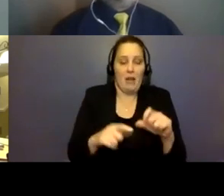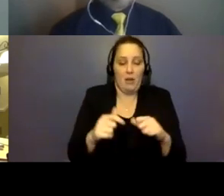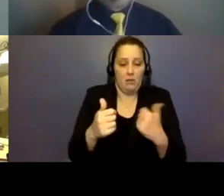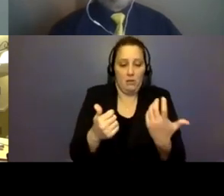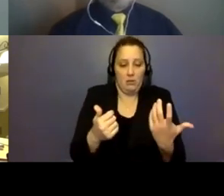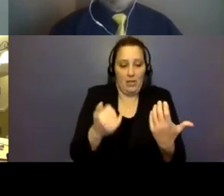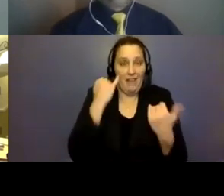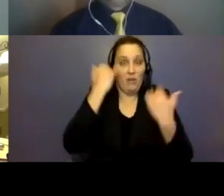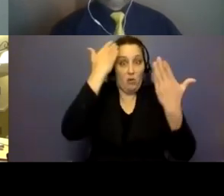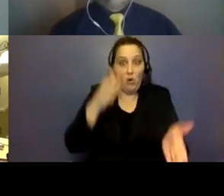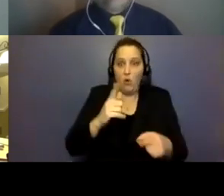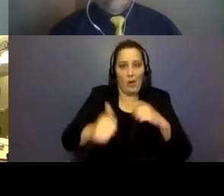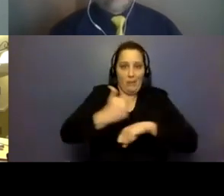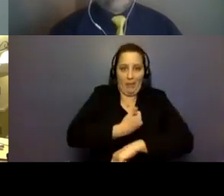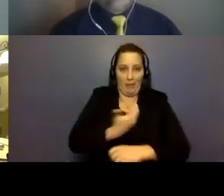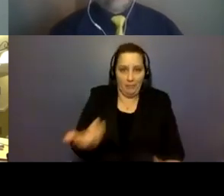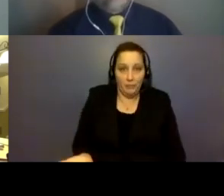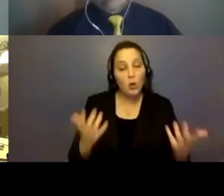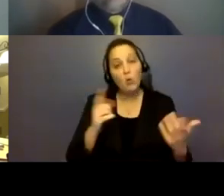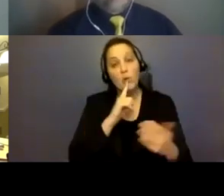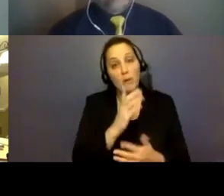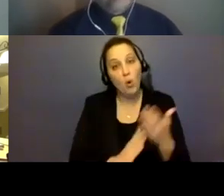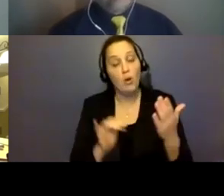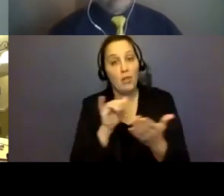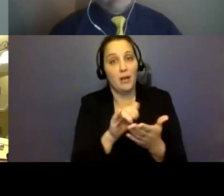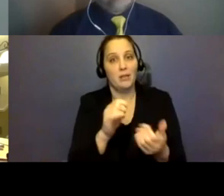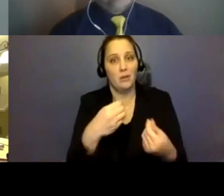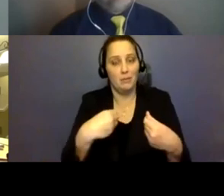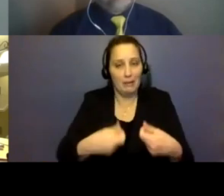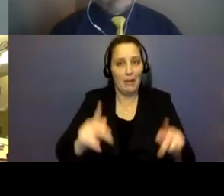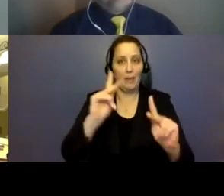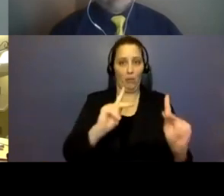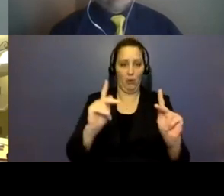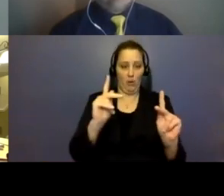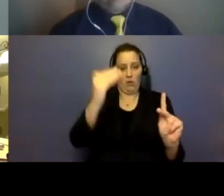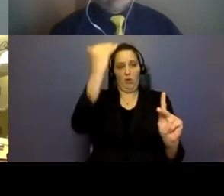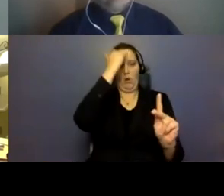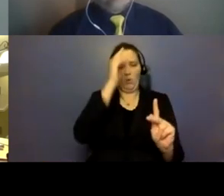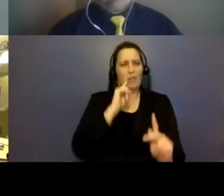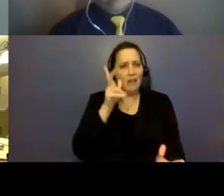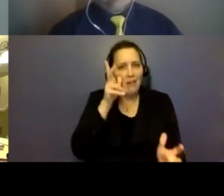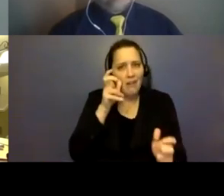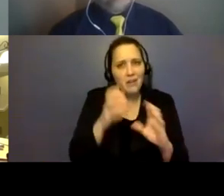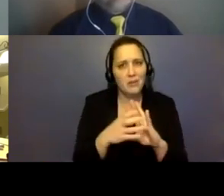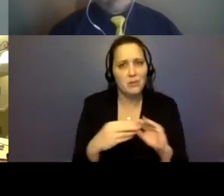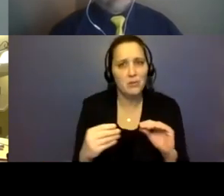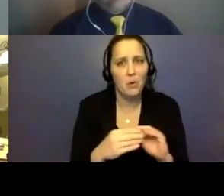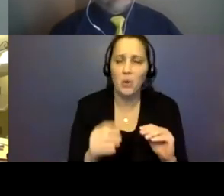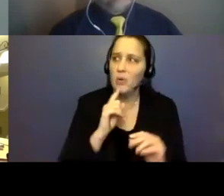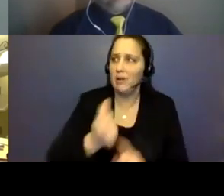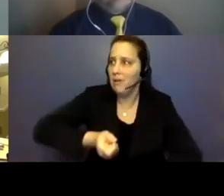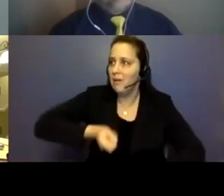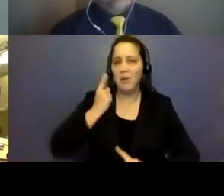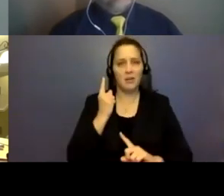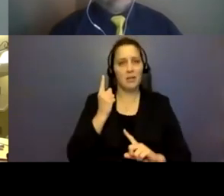you don't know. And so a part of it is to really give people the opportunity to really hear the story, to really